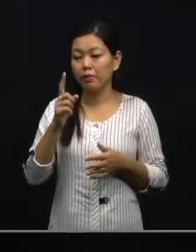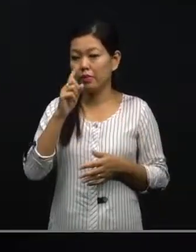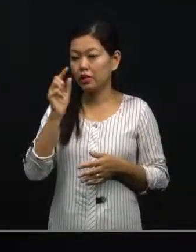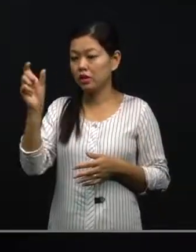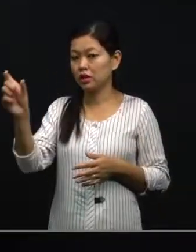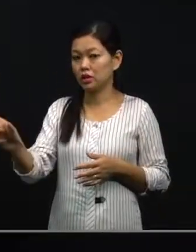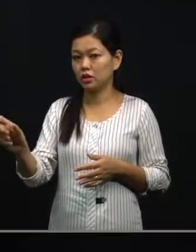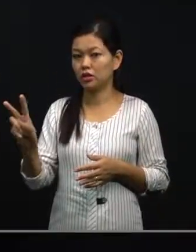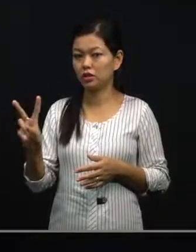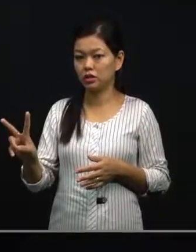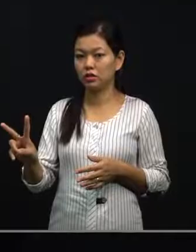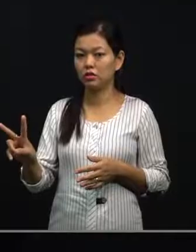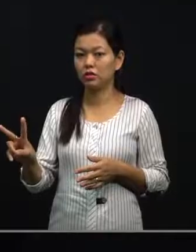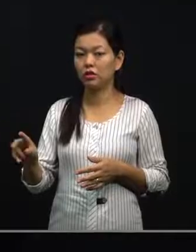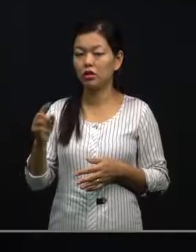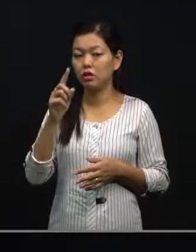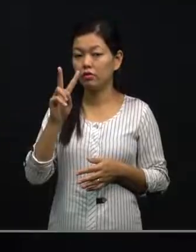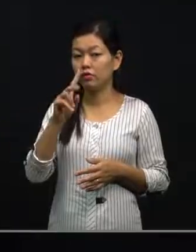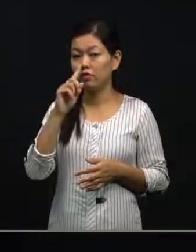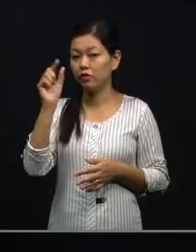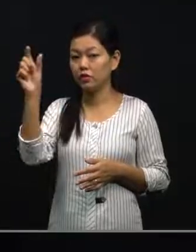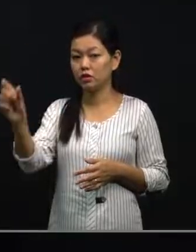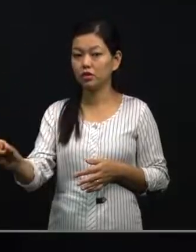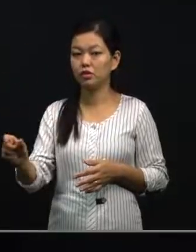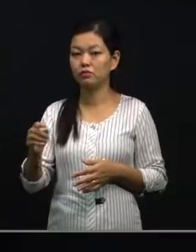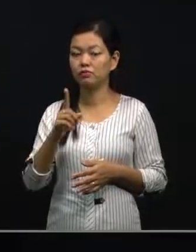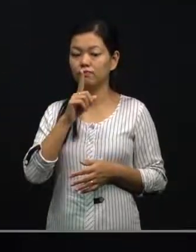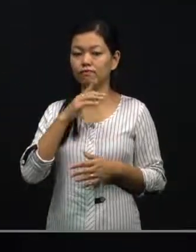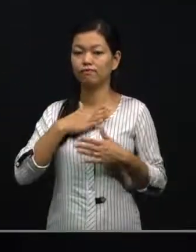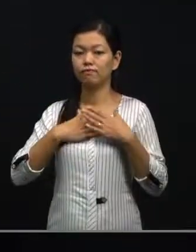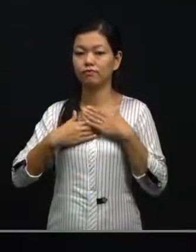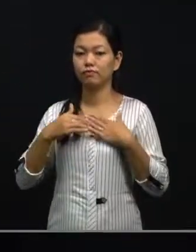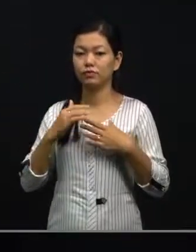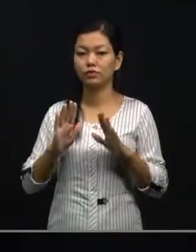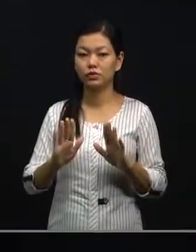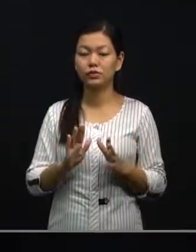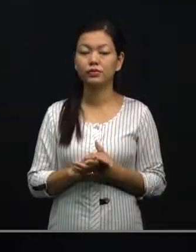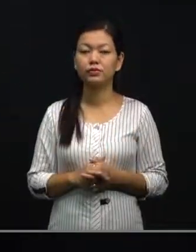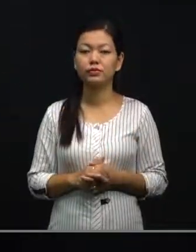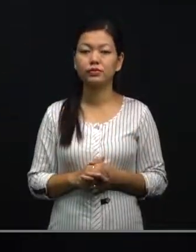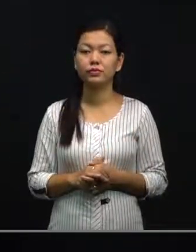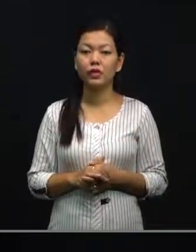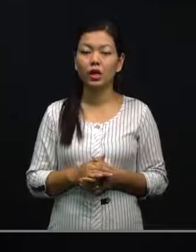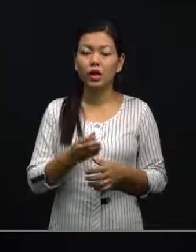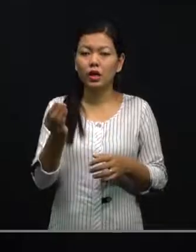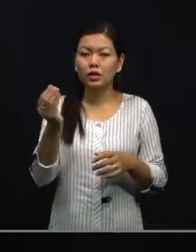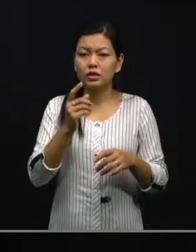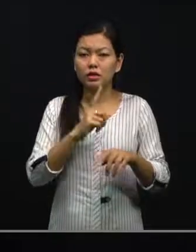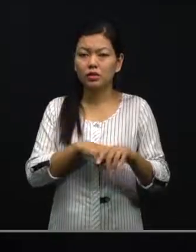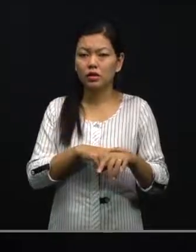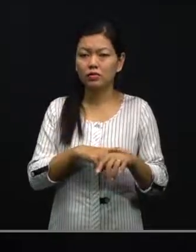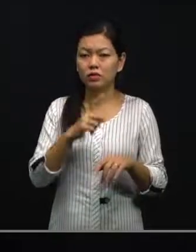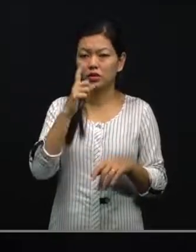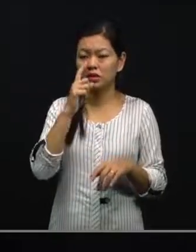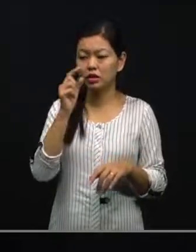Virginia's pains. So you would find that she understood the ghost, and in some cases she would go and scold or